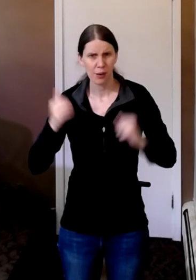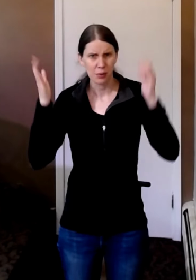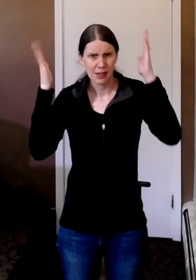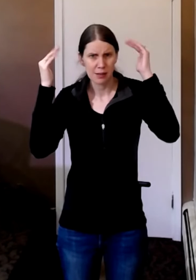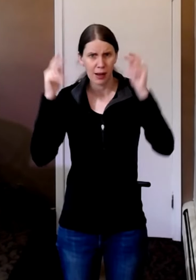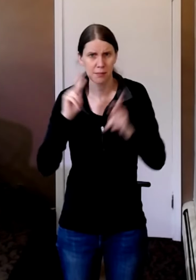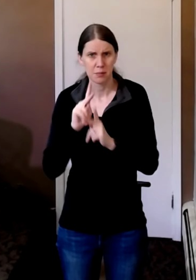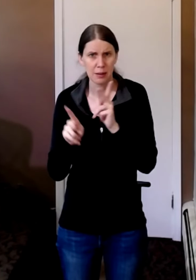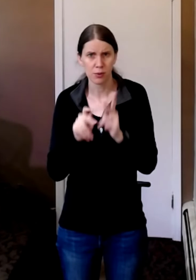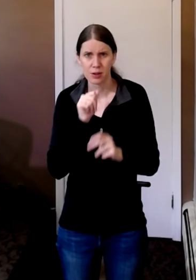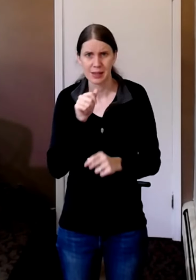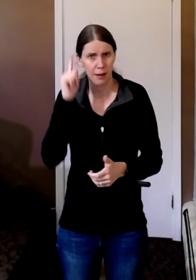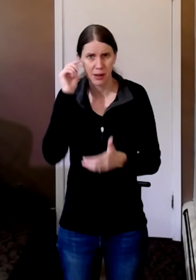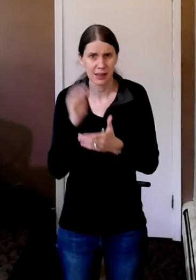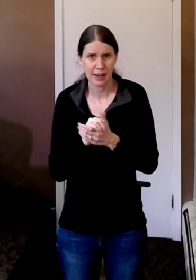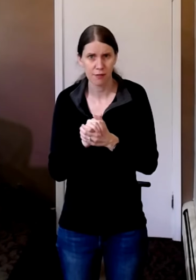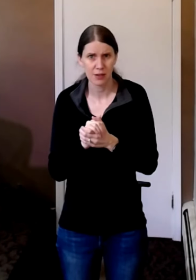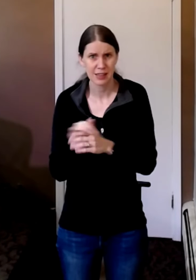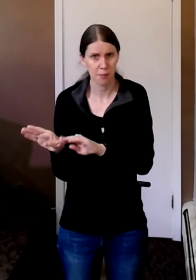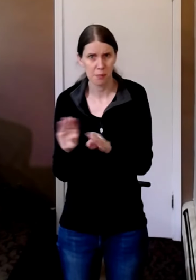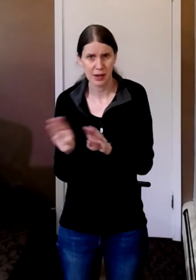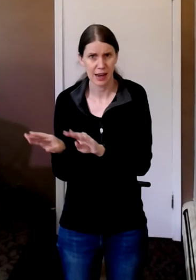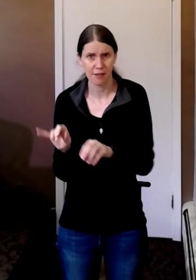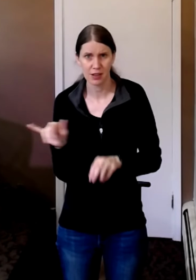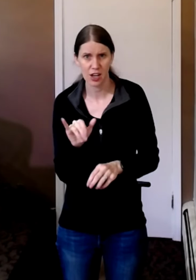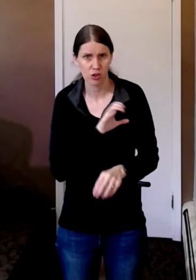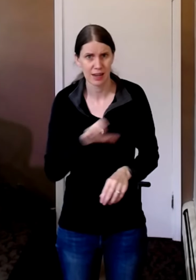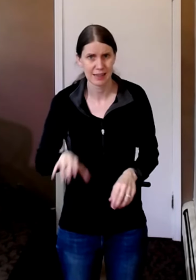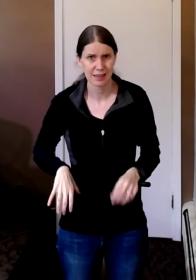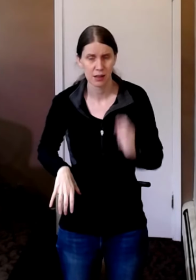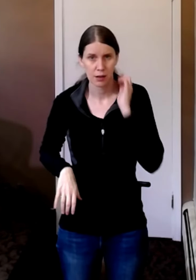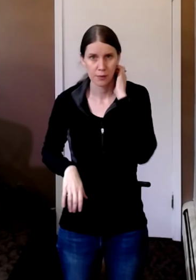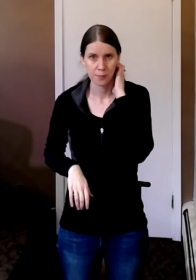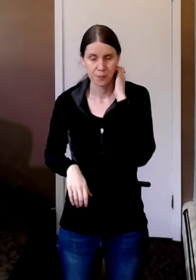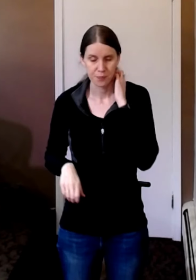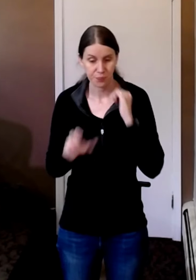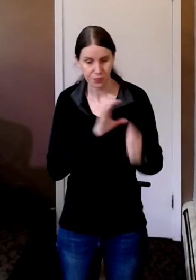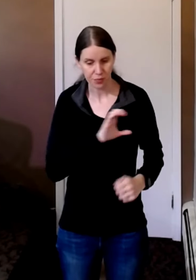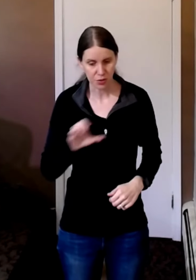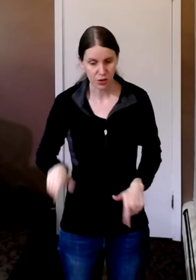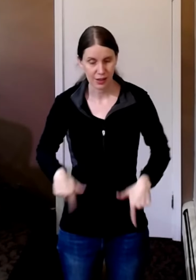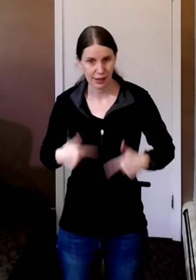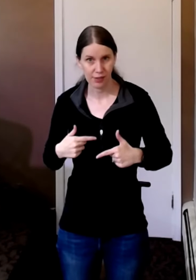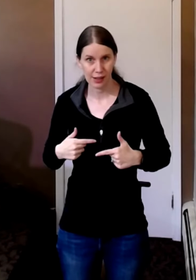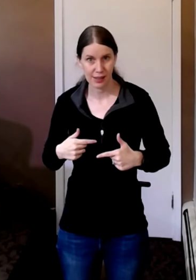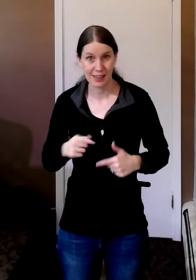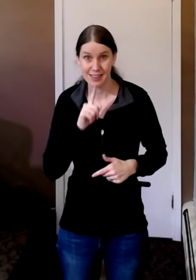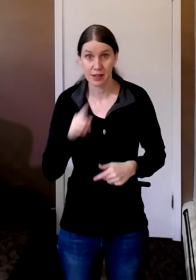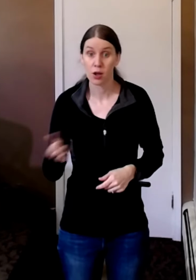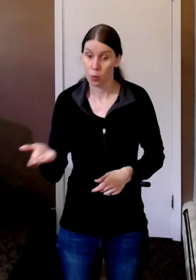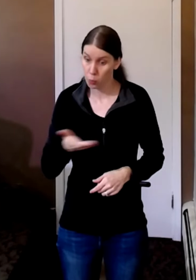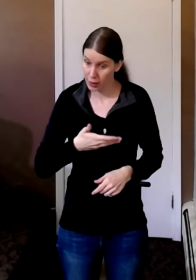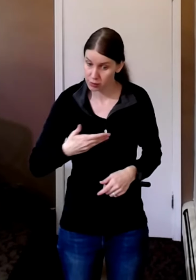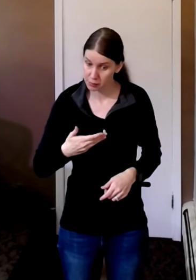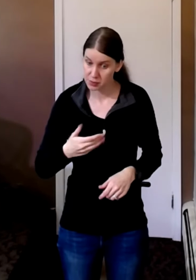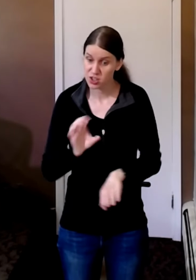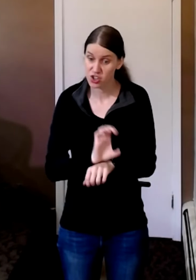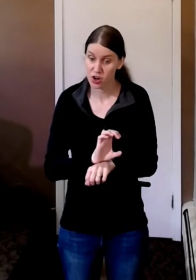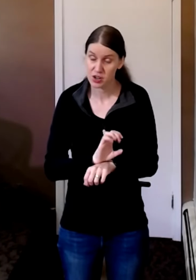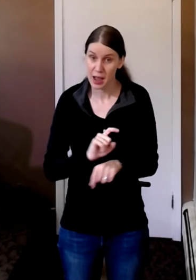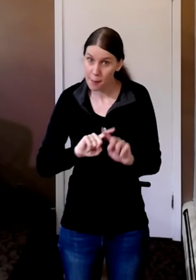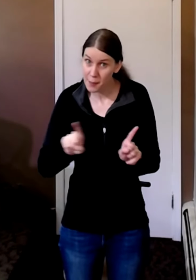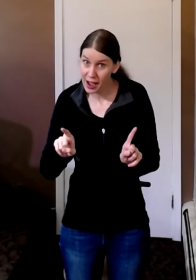like Christ? And the religion of Christianity for a long time was, you're welcome in our church as long